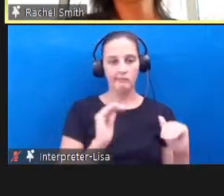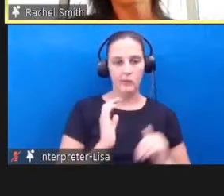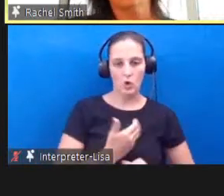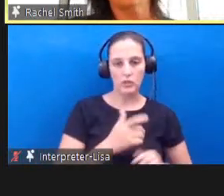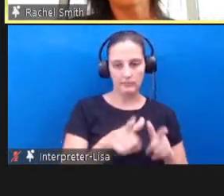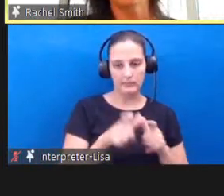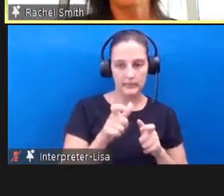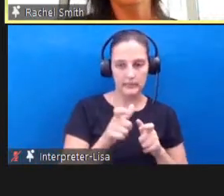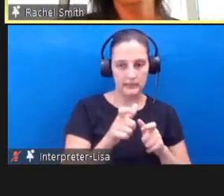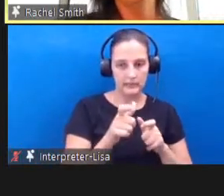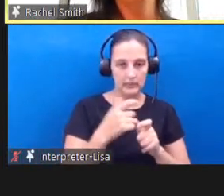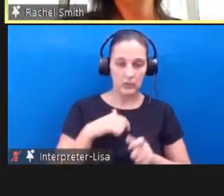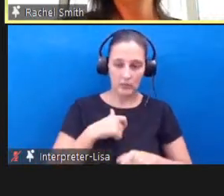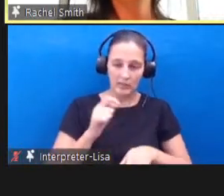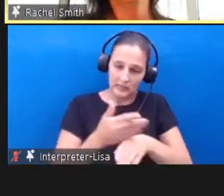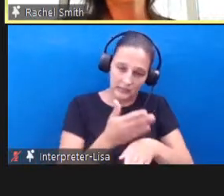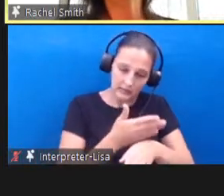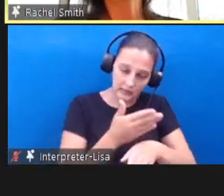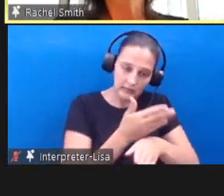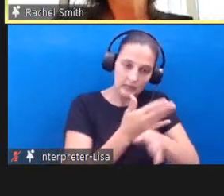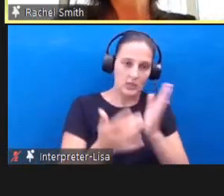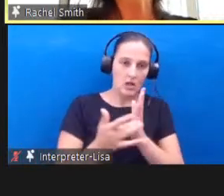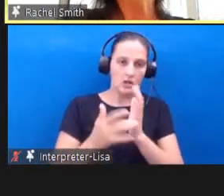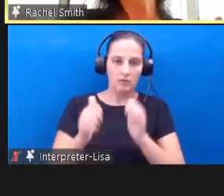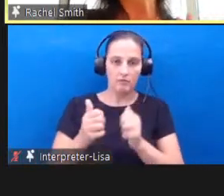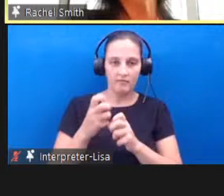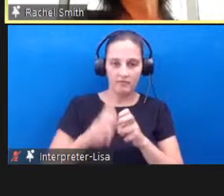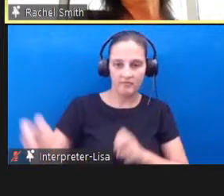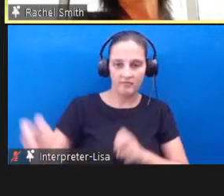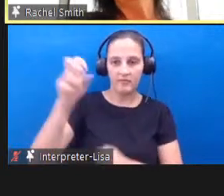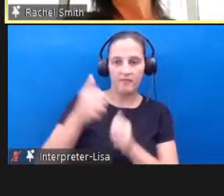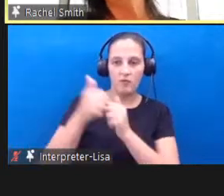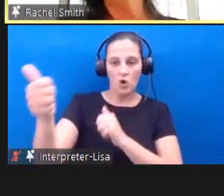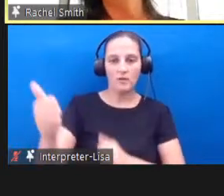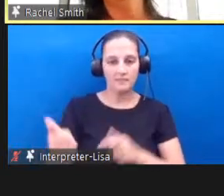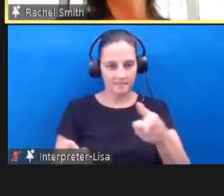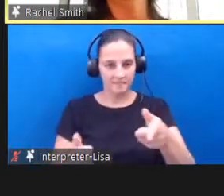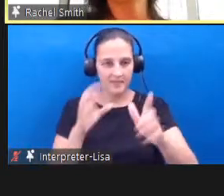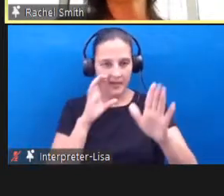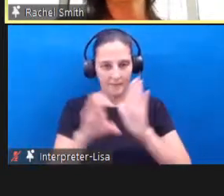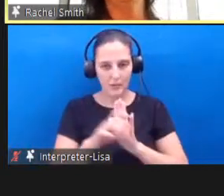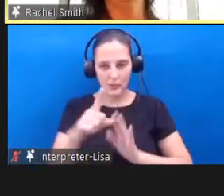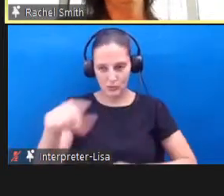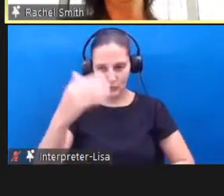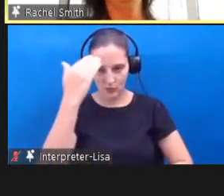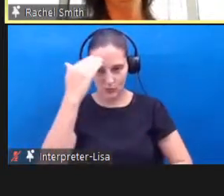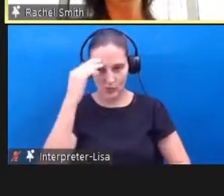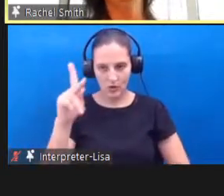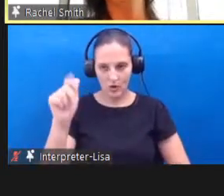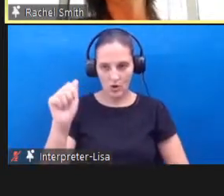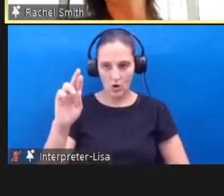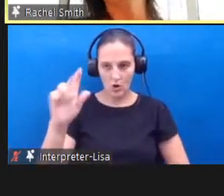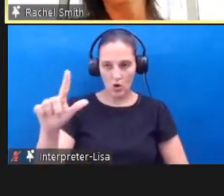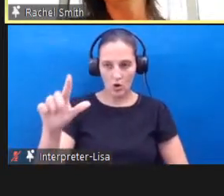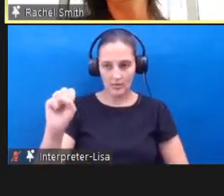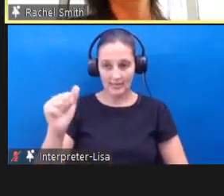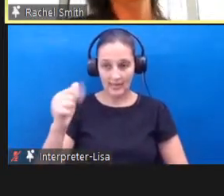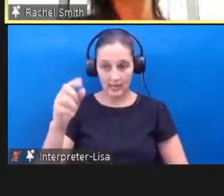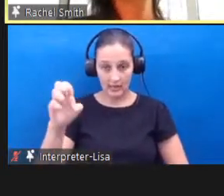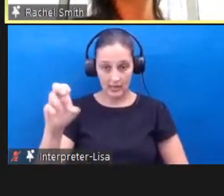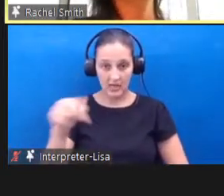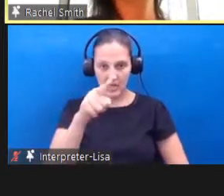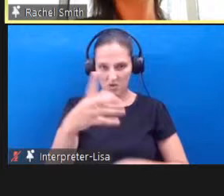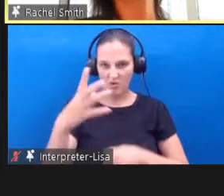we have to work on technology to get far. But I put a picture up. Many of you know this is Carl Sagan, and he was heavily involved